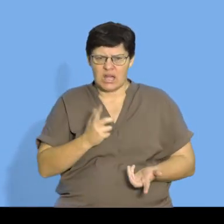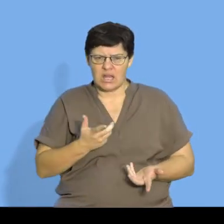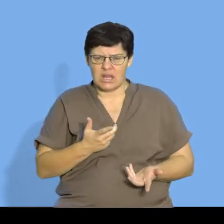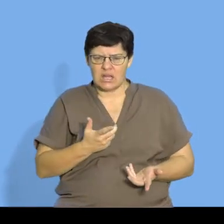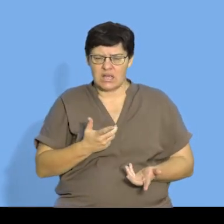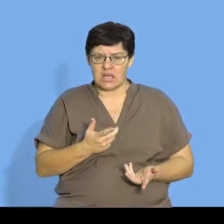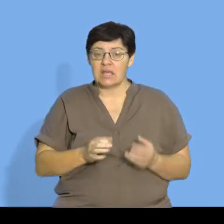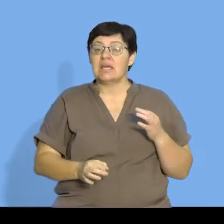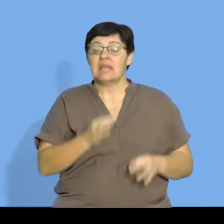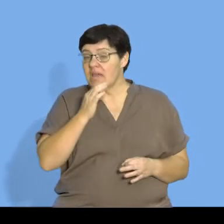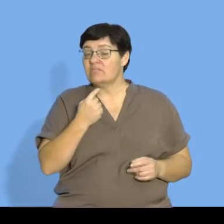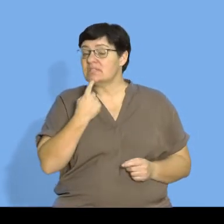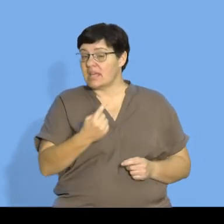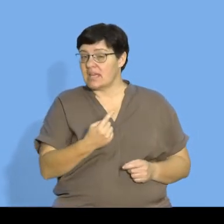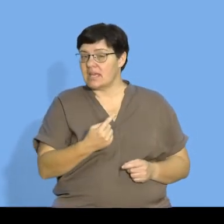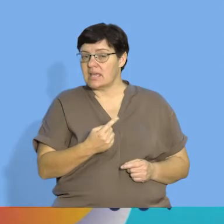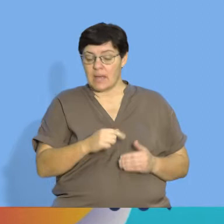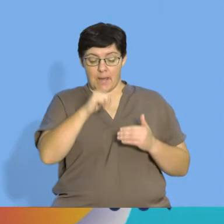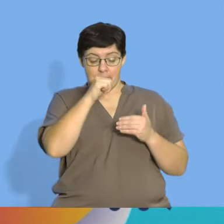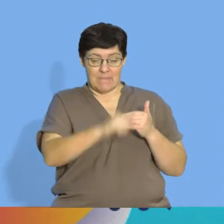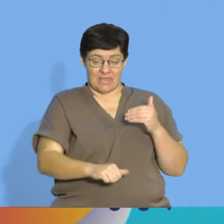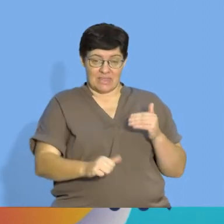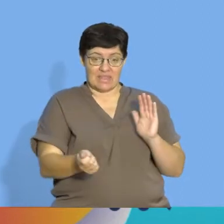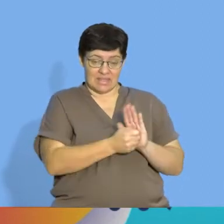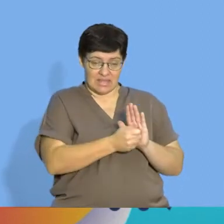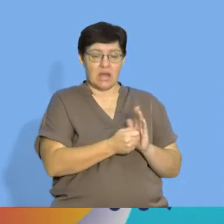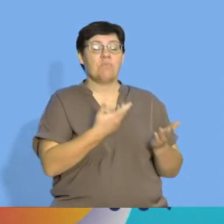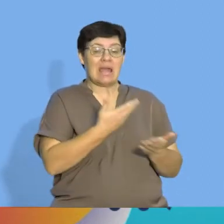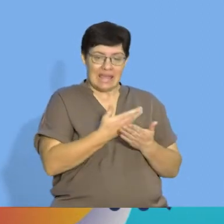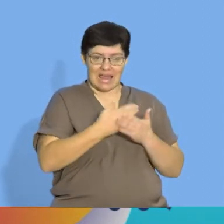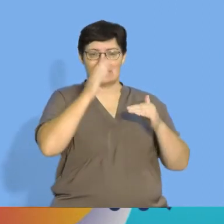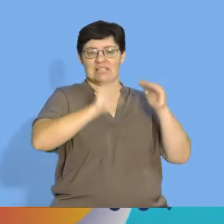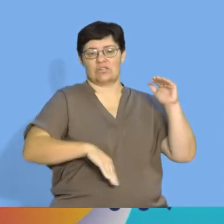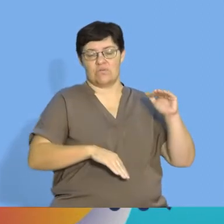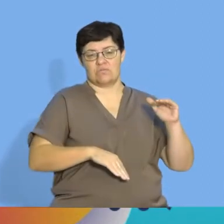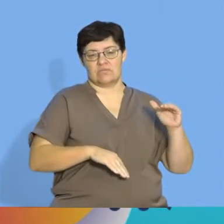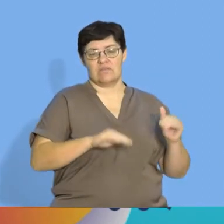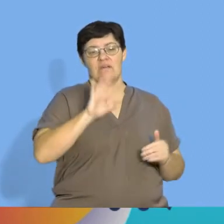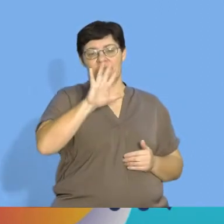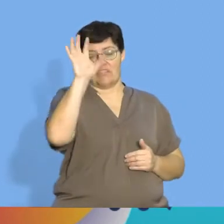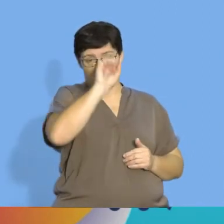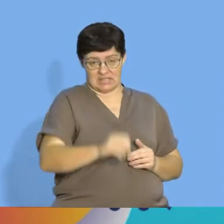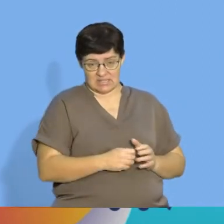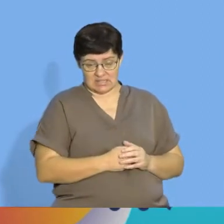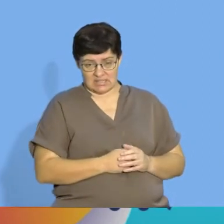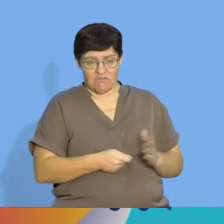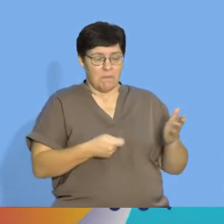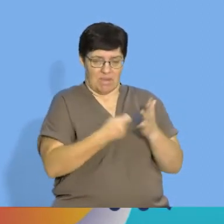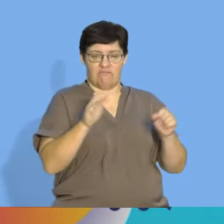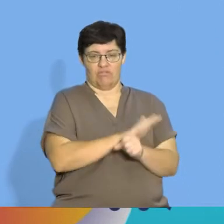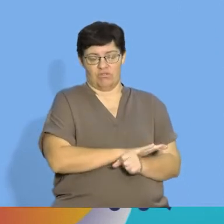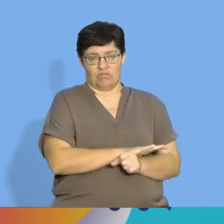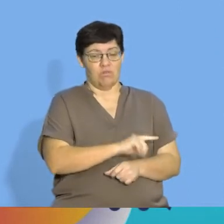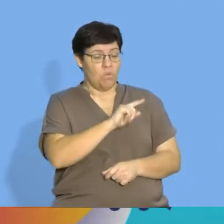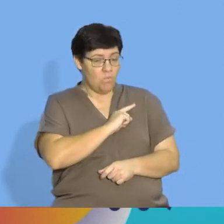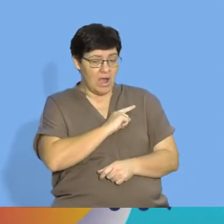Why? Because if they settled in the month of sale, they are subjected to a discount of 5%. And as